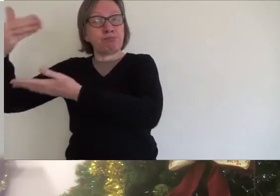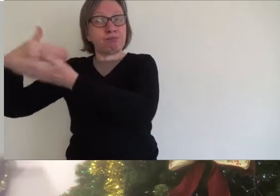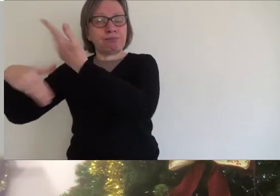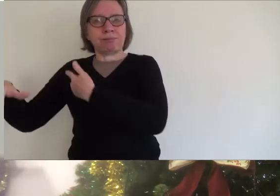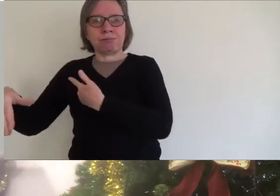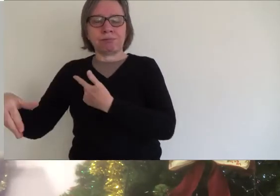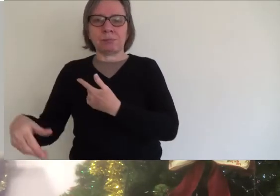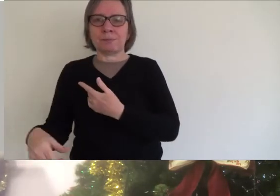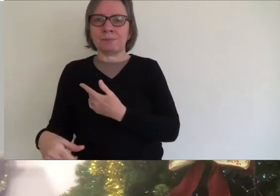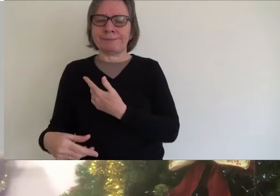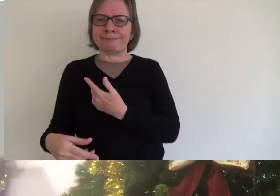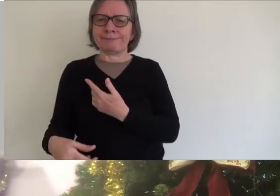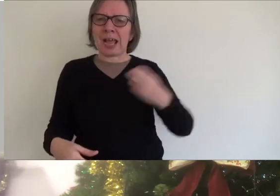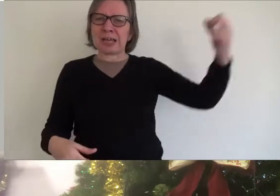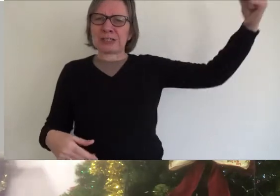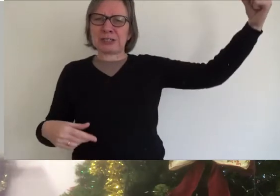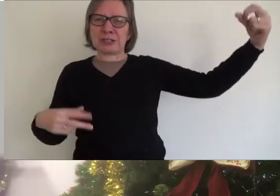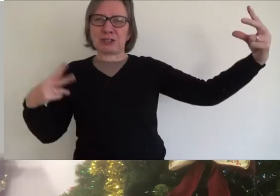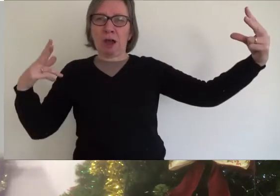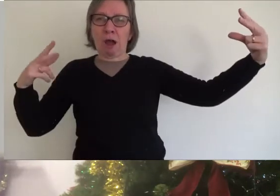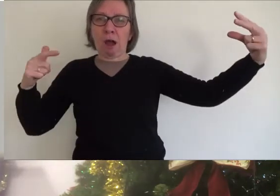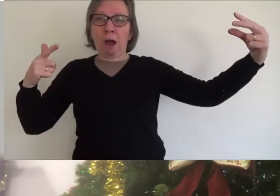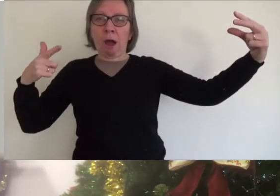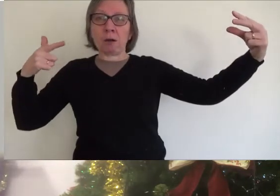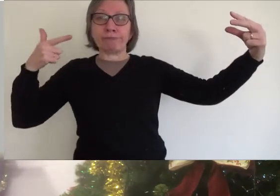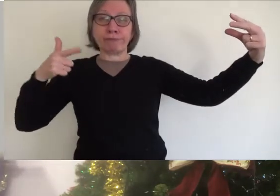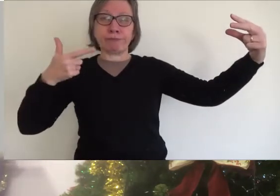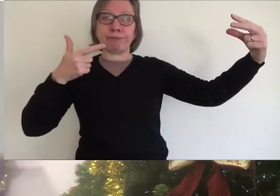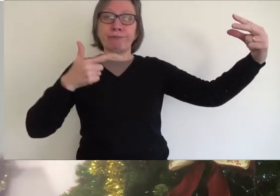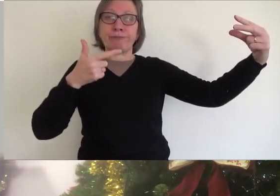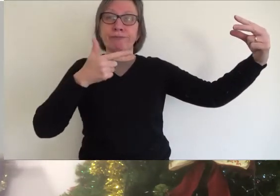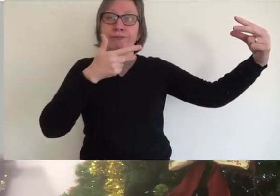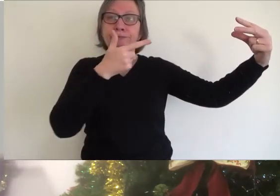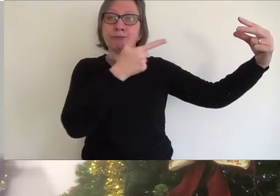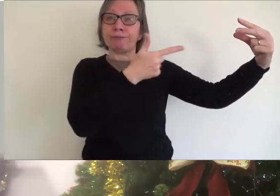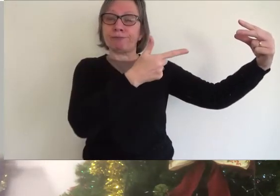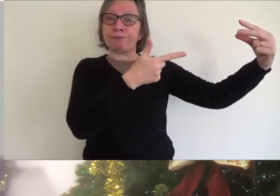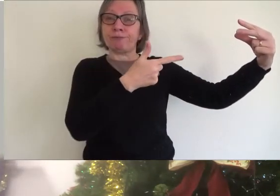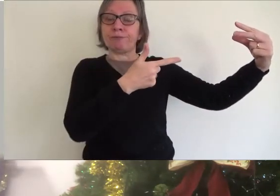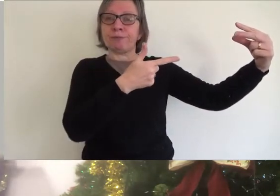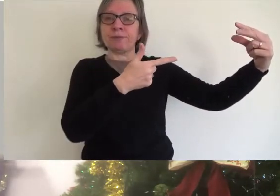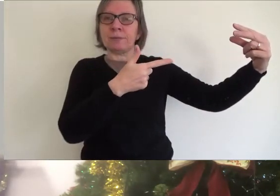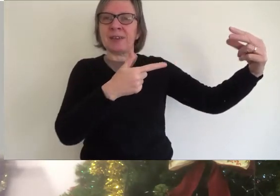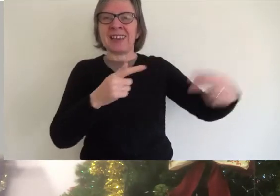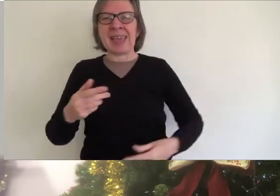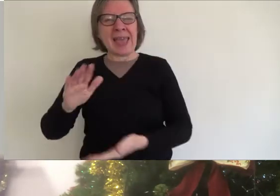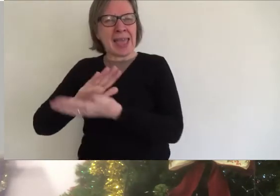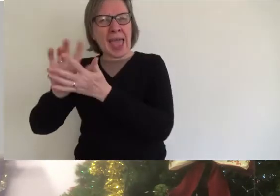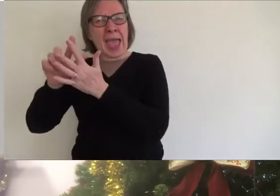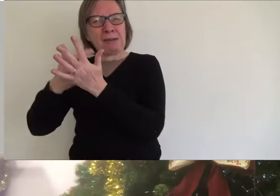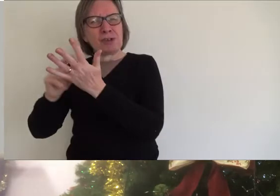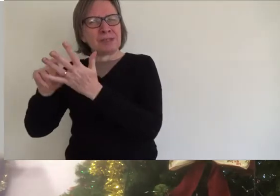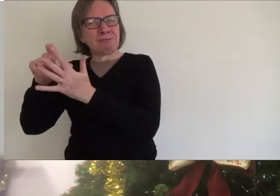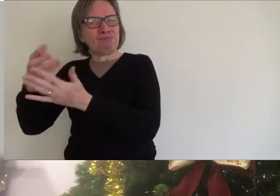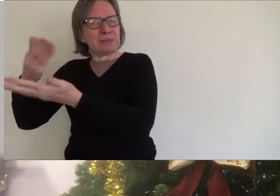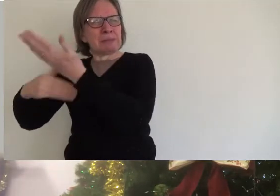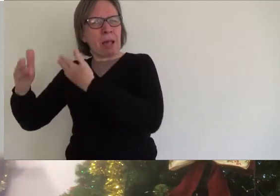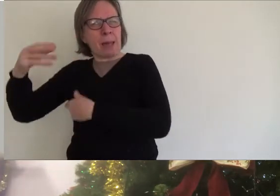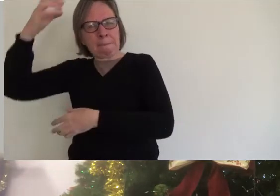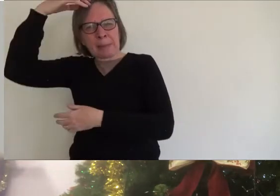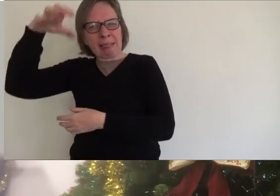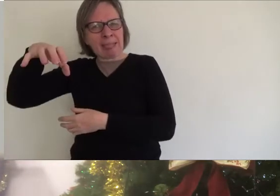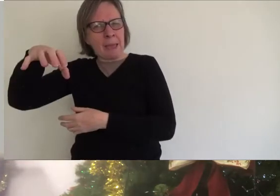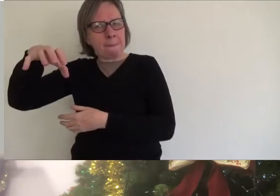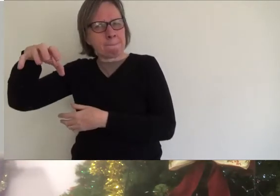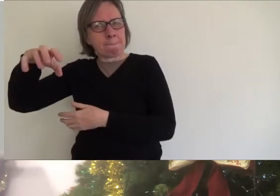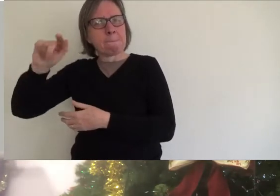that they went to Bethlehem. They didn't follow Herod's instructions. They followed the star. And that where it